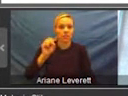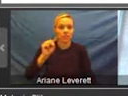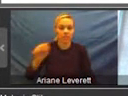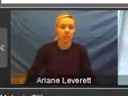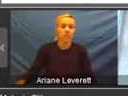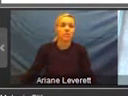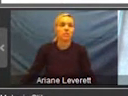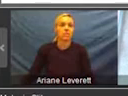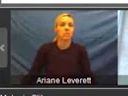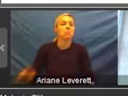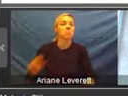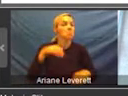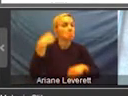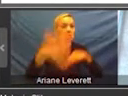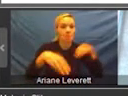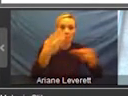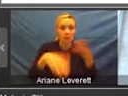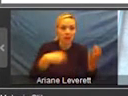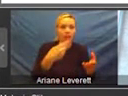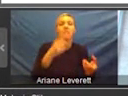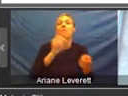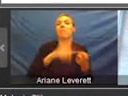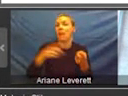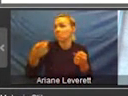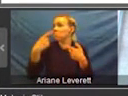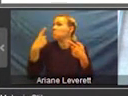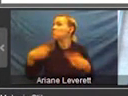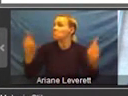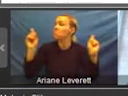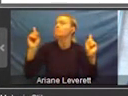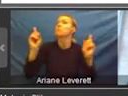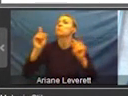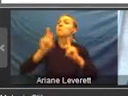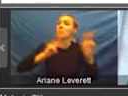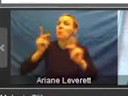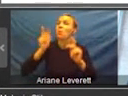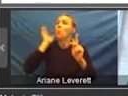not work as it was planned.